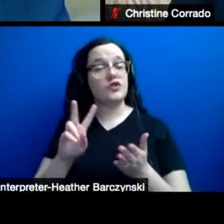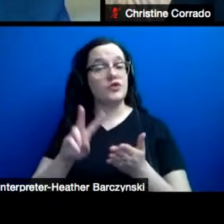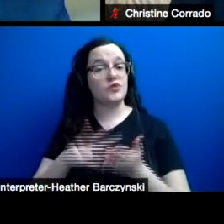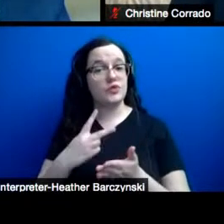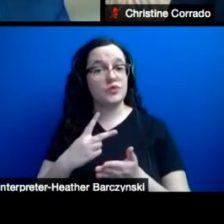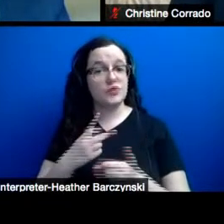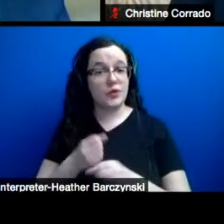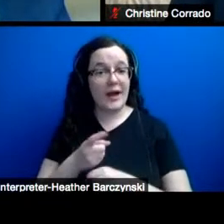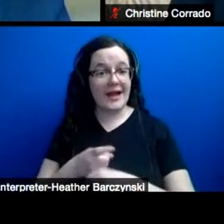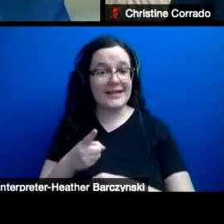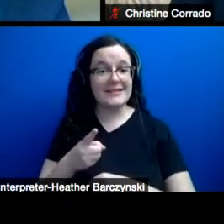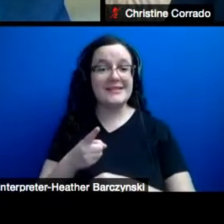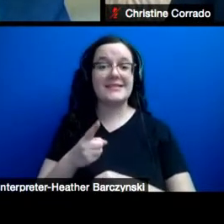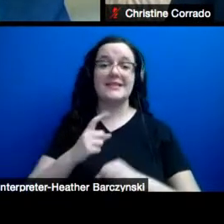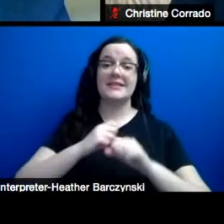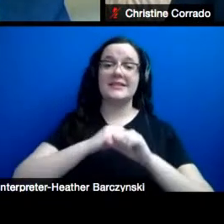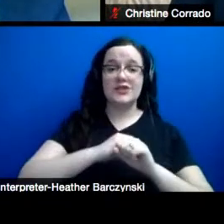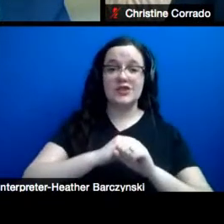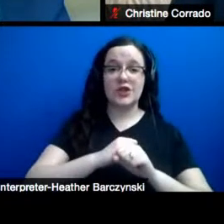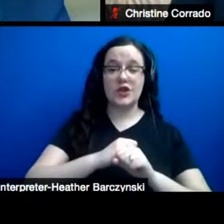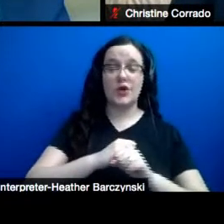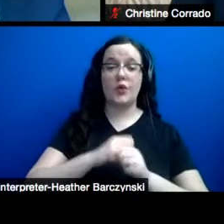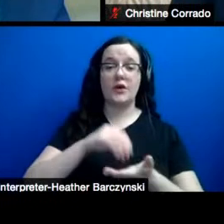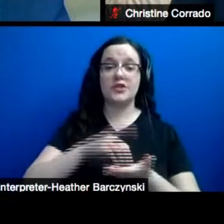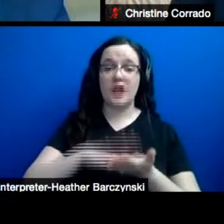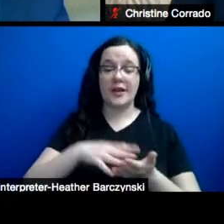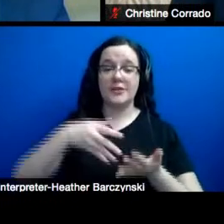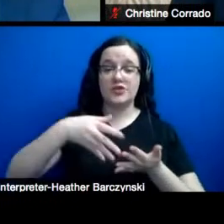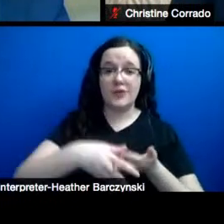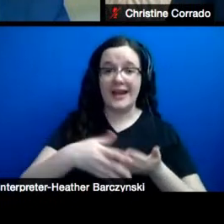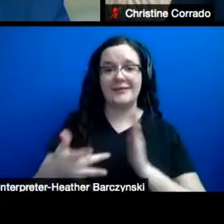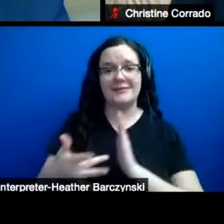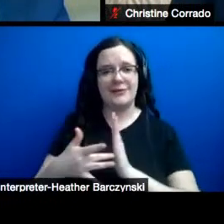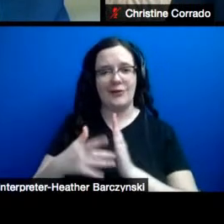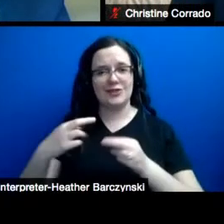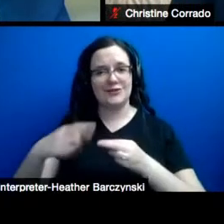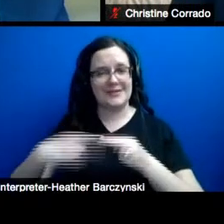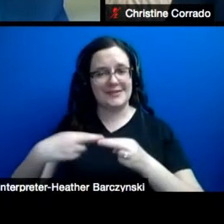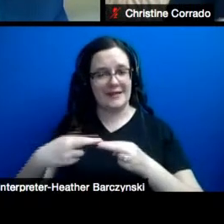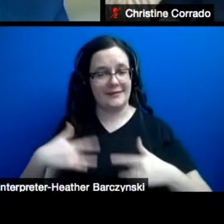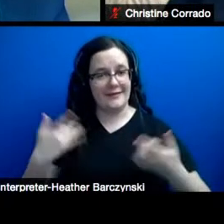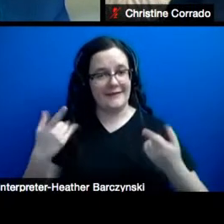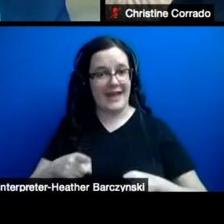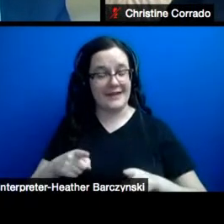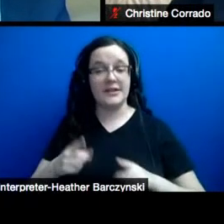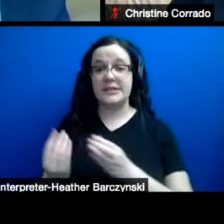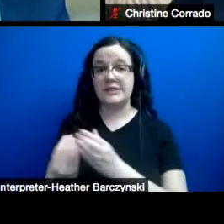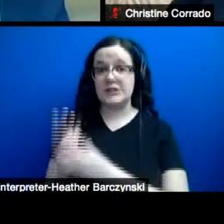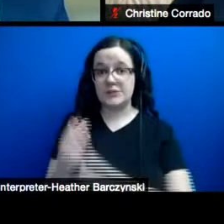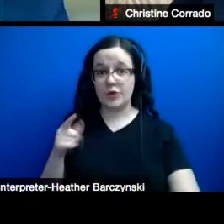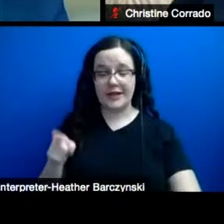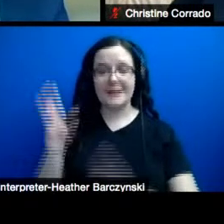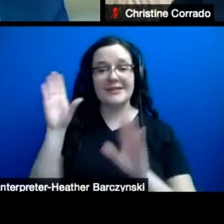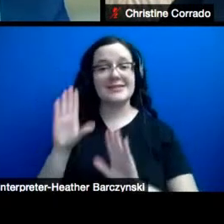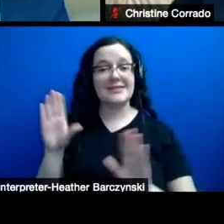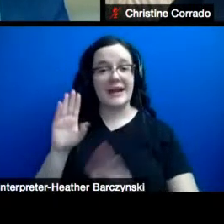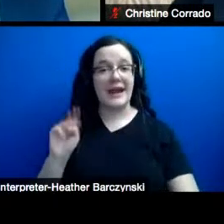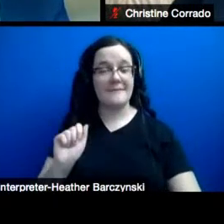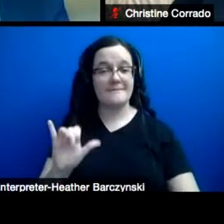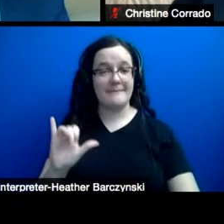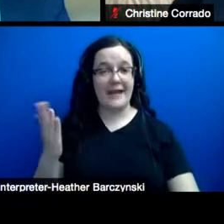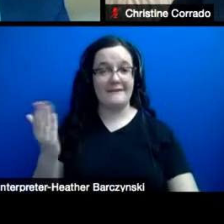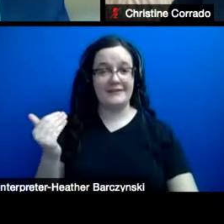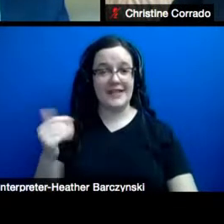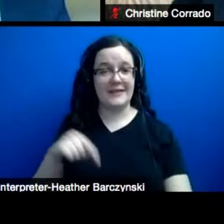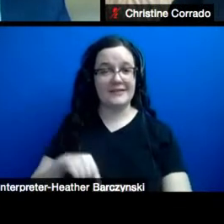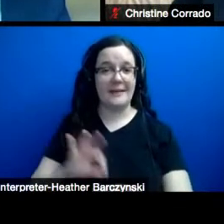secure document shredding event will take place for the spring on Sunday, May 15th from